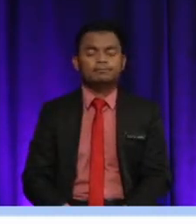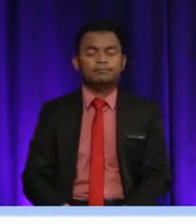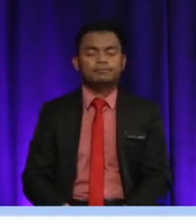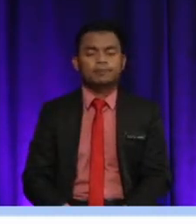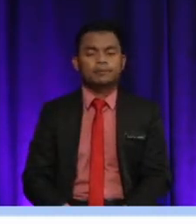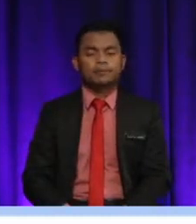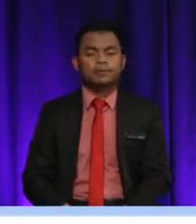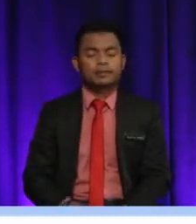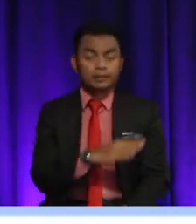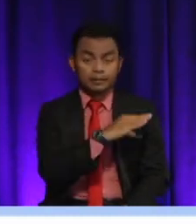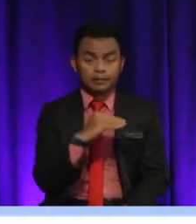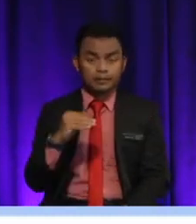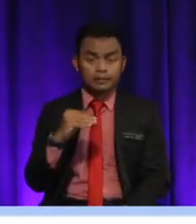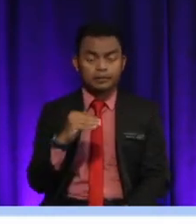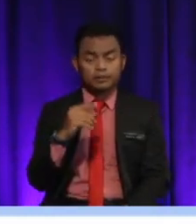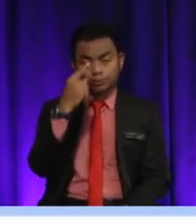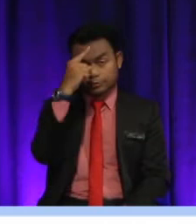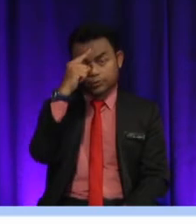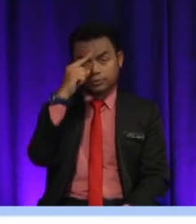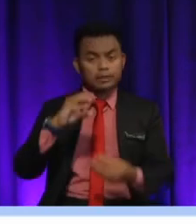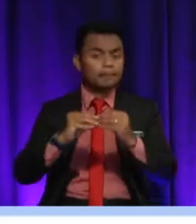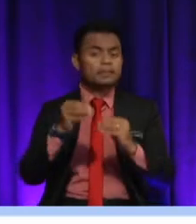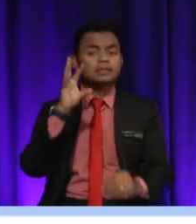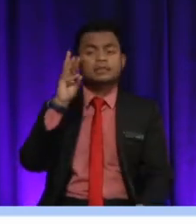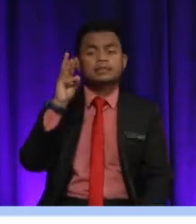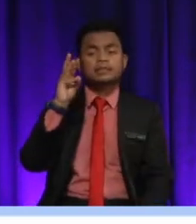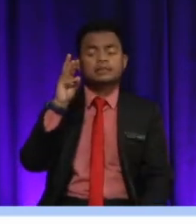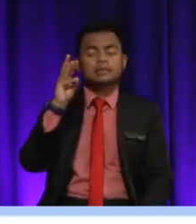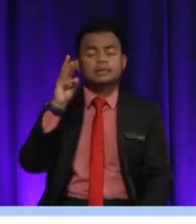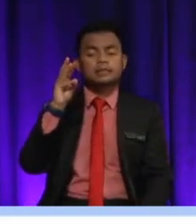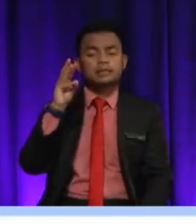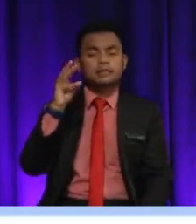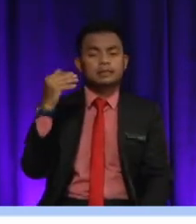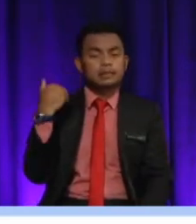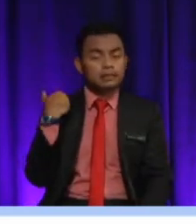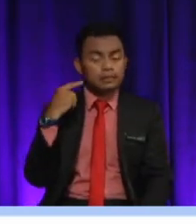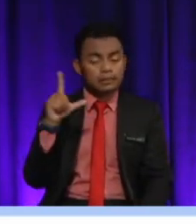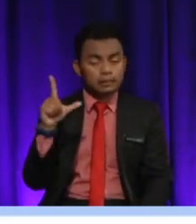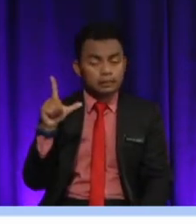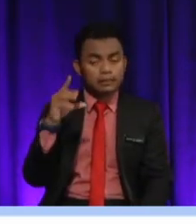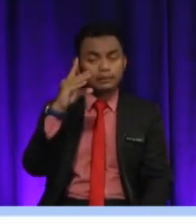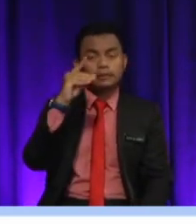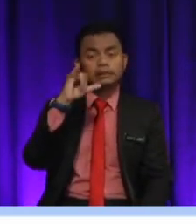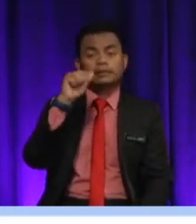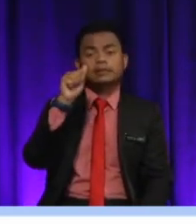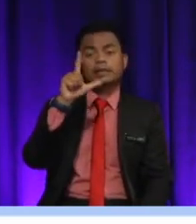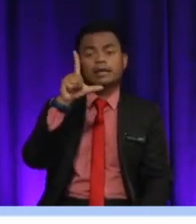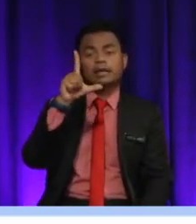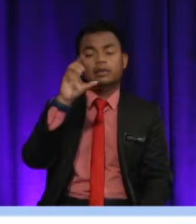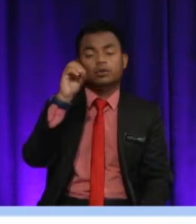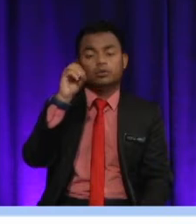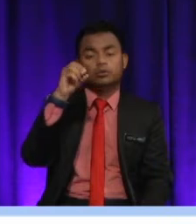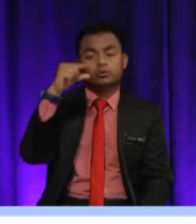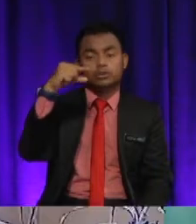towards, for number 6, it's a dialogue. Okay, so there's a variety of text types for part